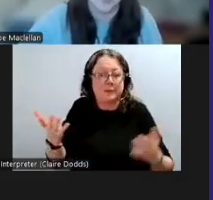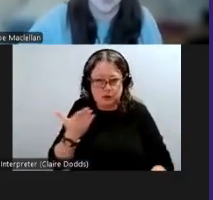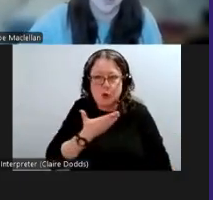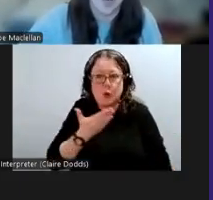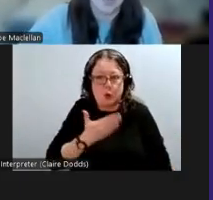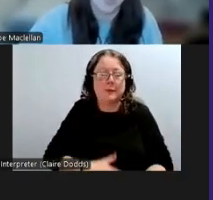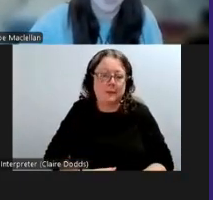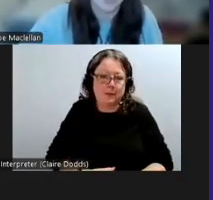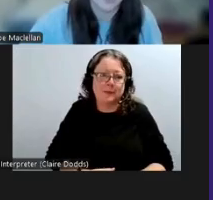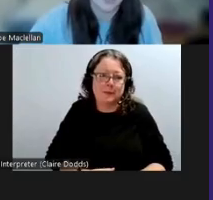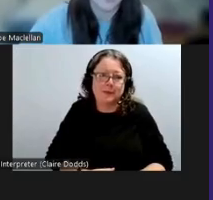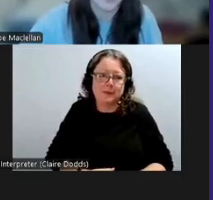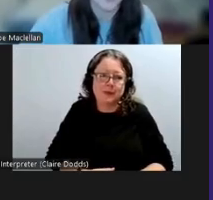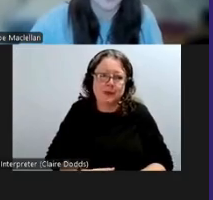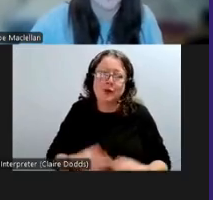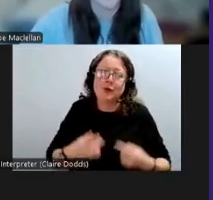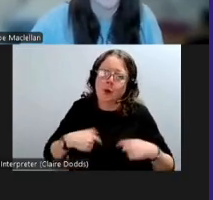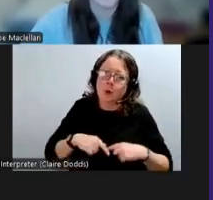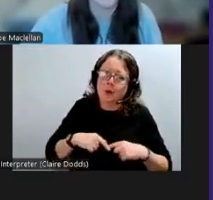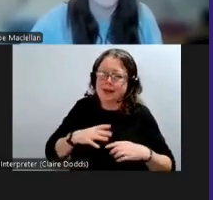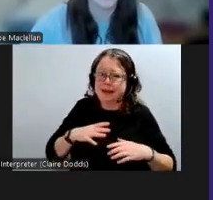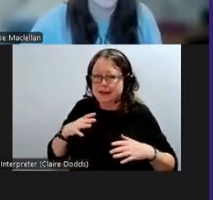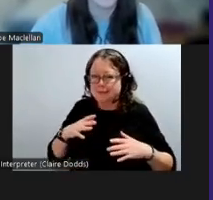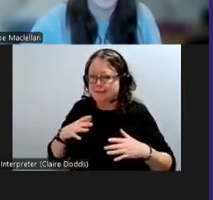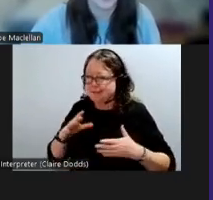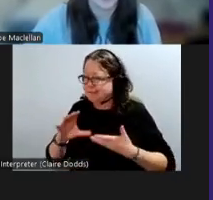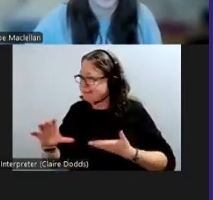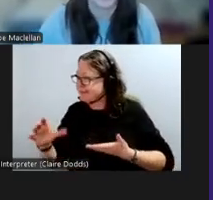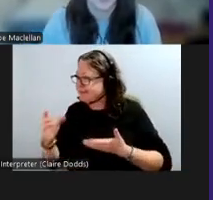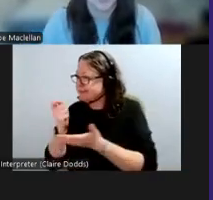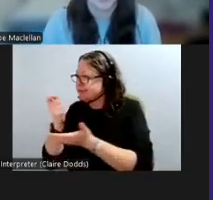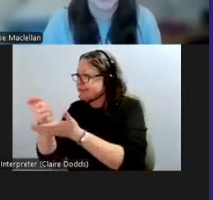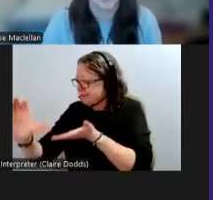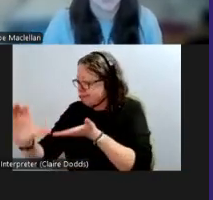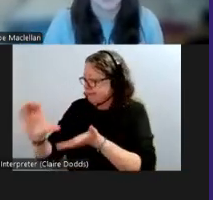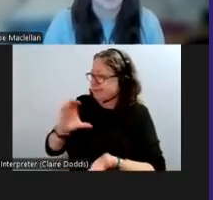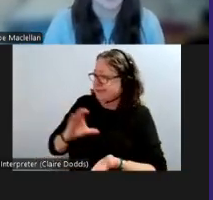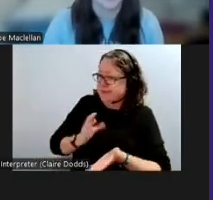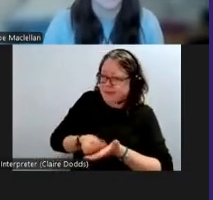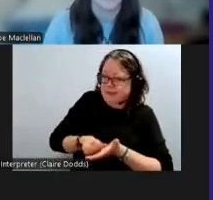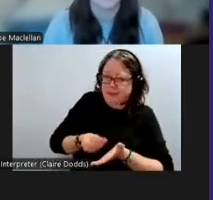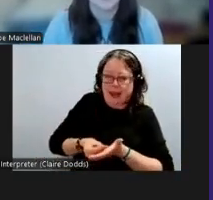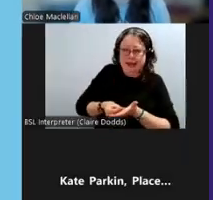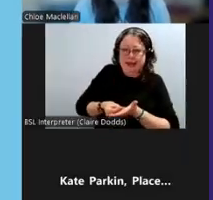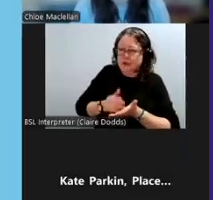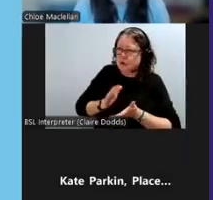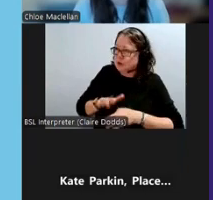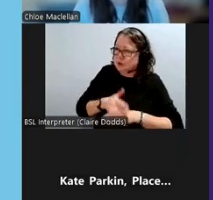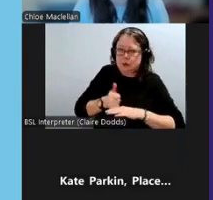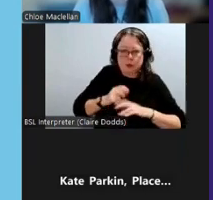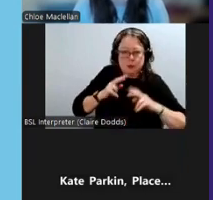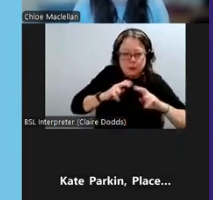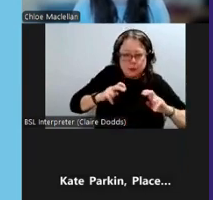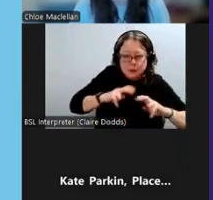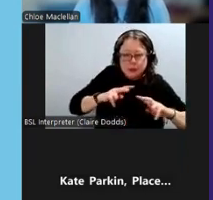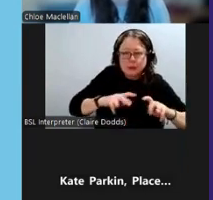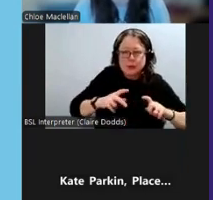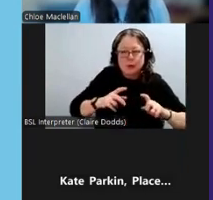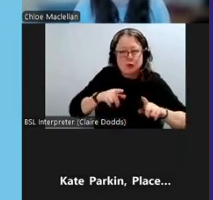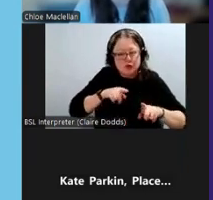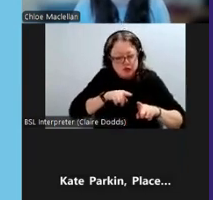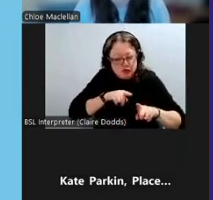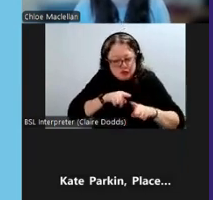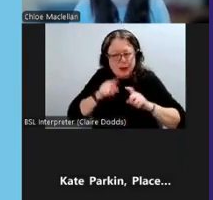understand what those barriers really look like for children. And we did this by talking to every single child in school around different themes